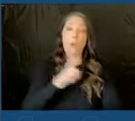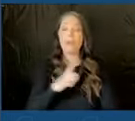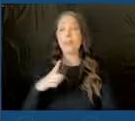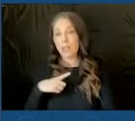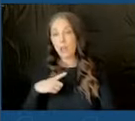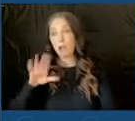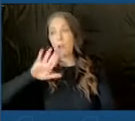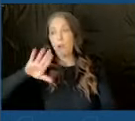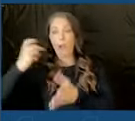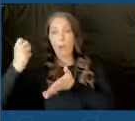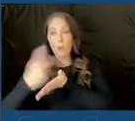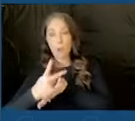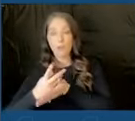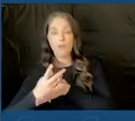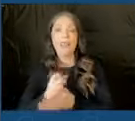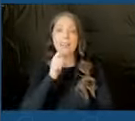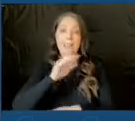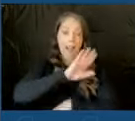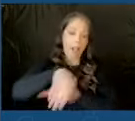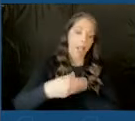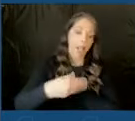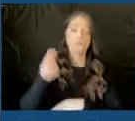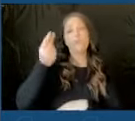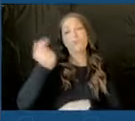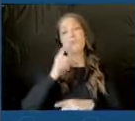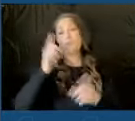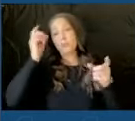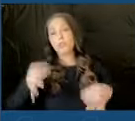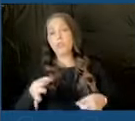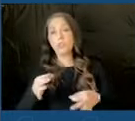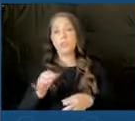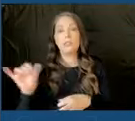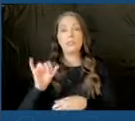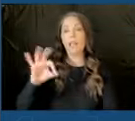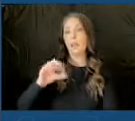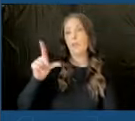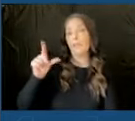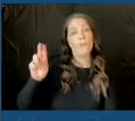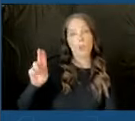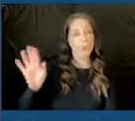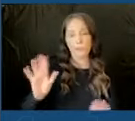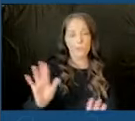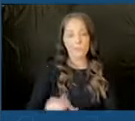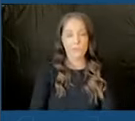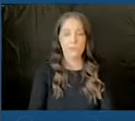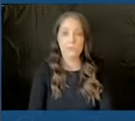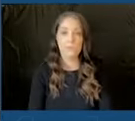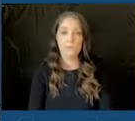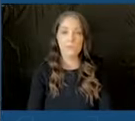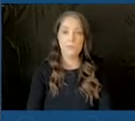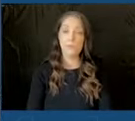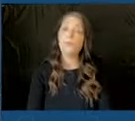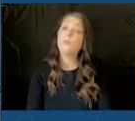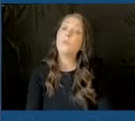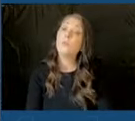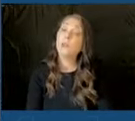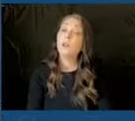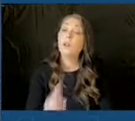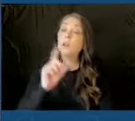just an overnight decision. That certainly would have had been the case with the flu shops that are mandatory. So, yeah. Can you clear